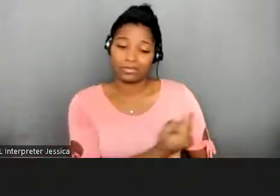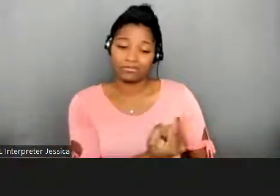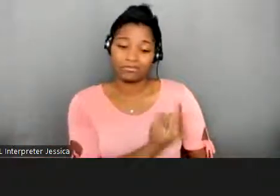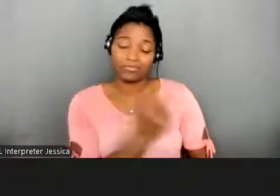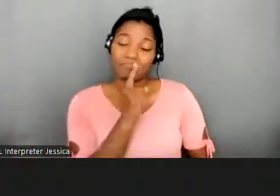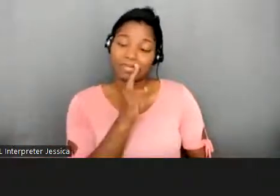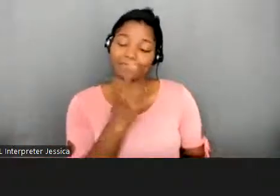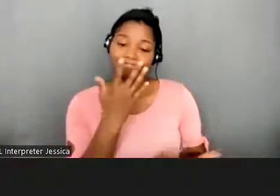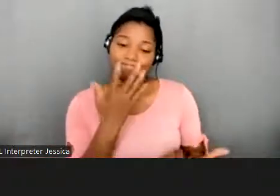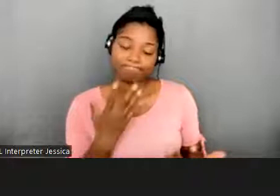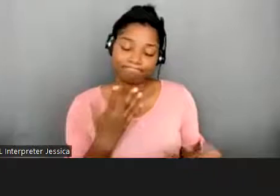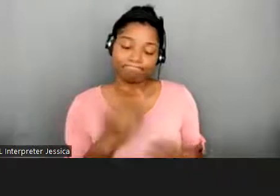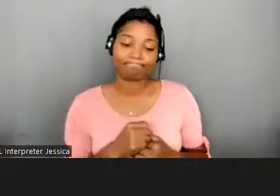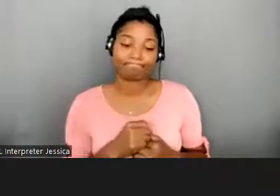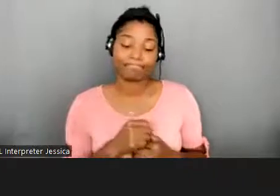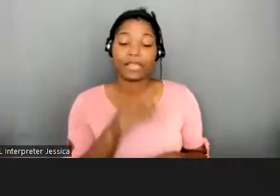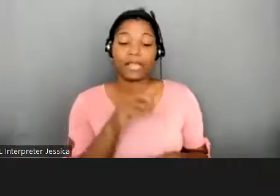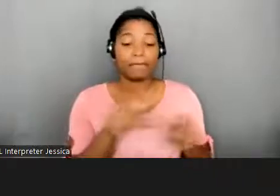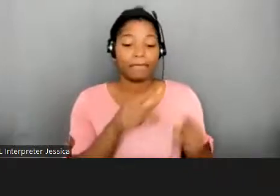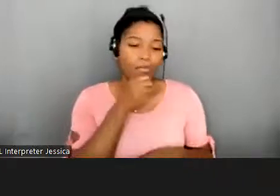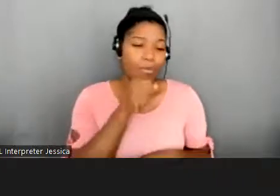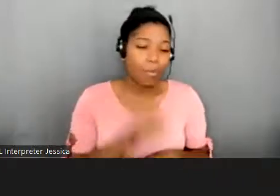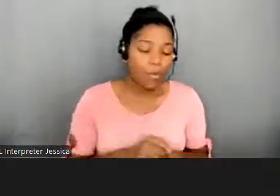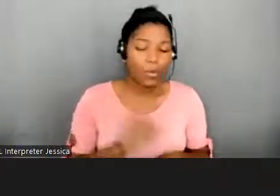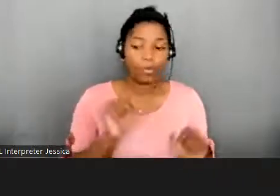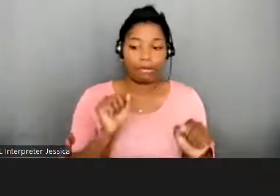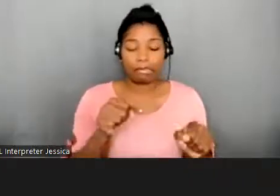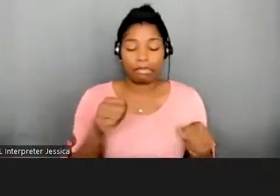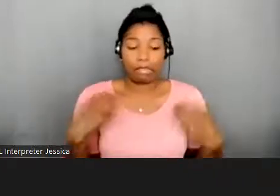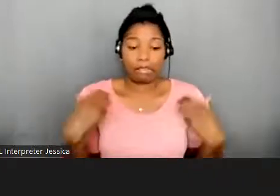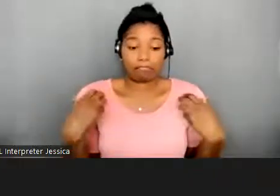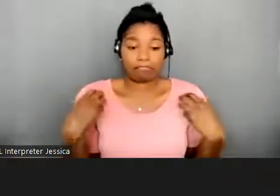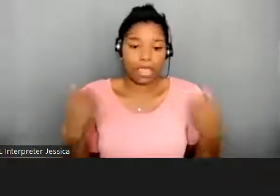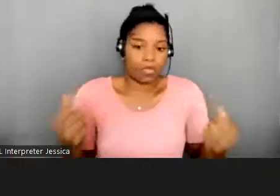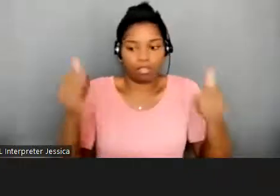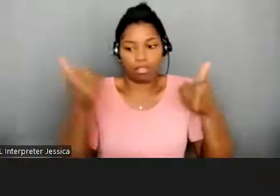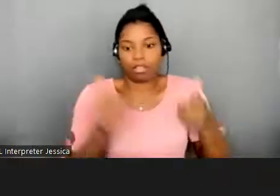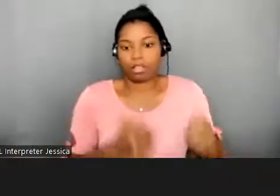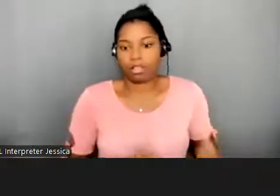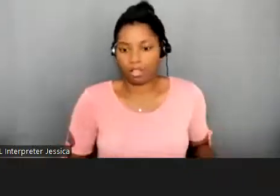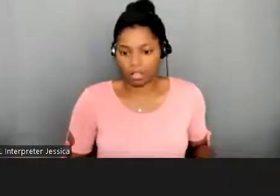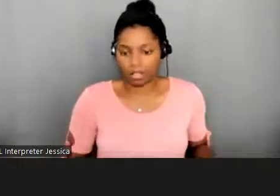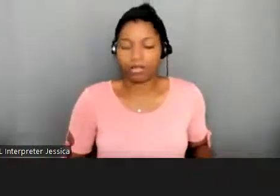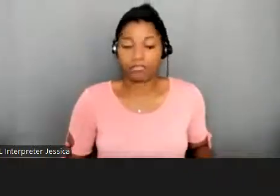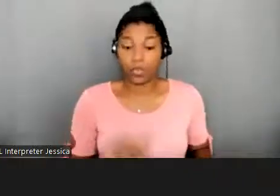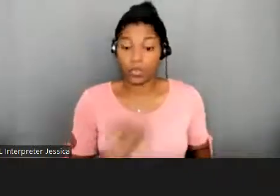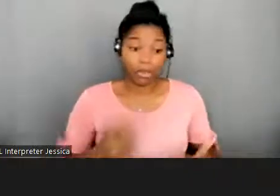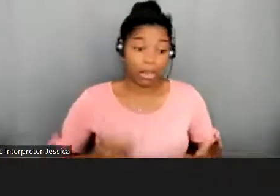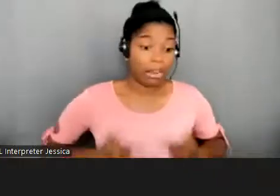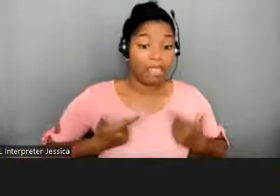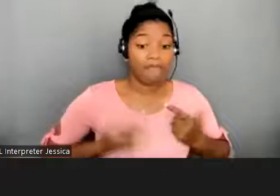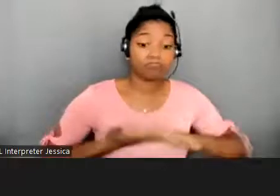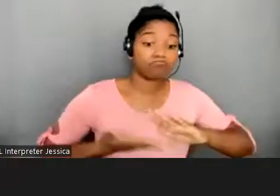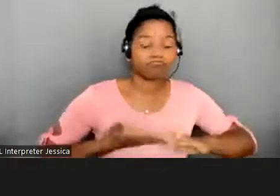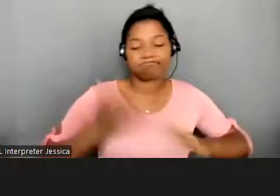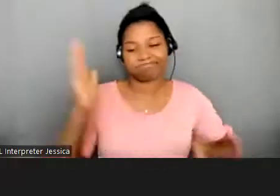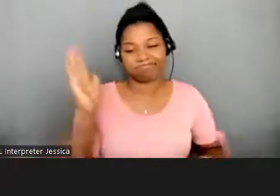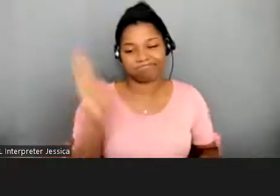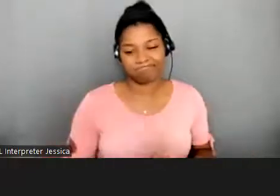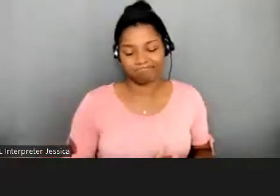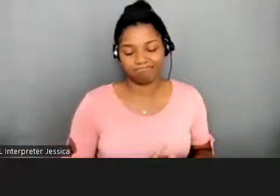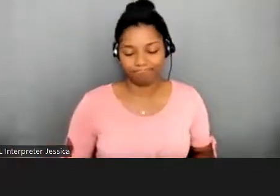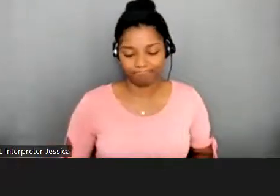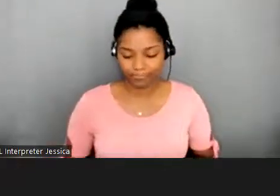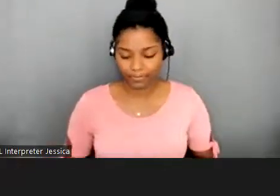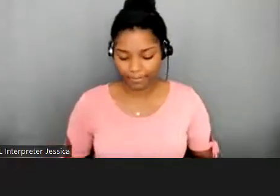They shorten older people's lives and damage their mental and physical health and quality of life. Social isolation and loneliness